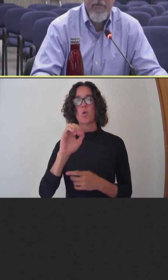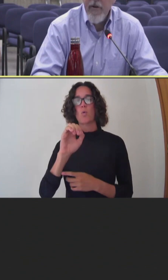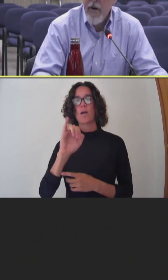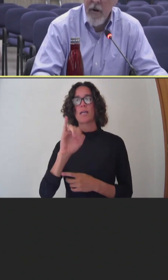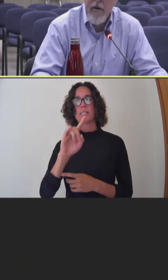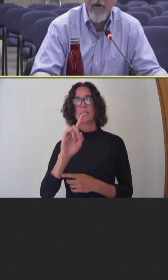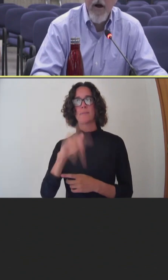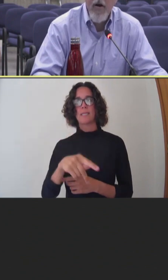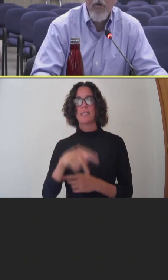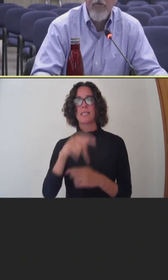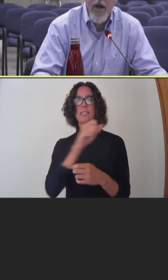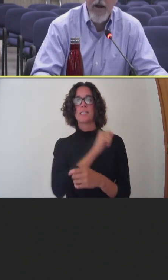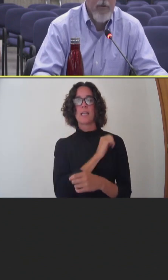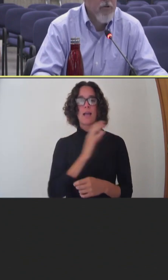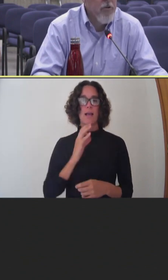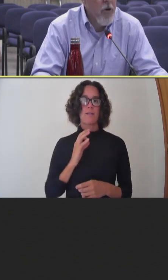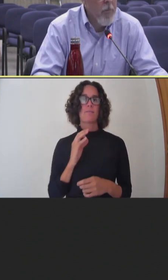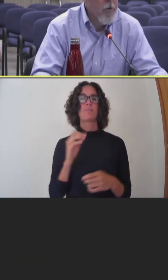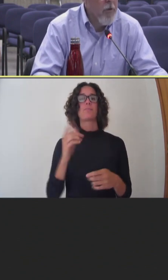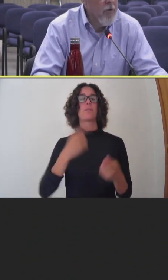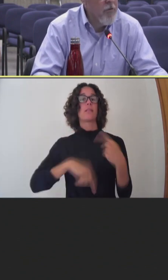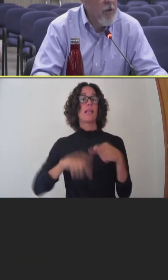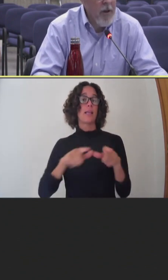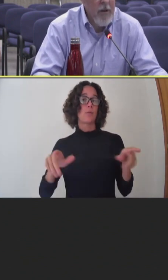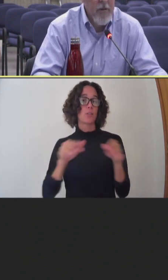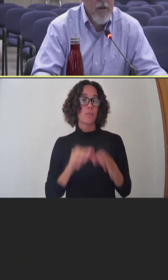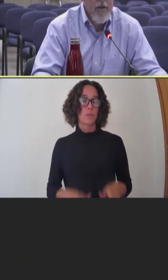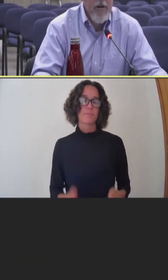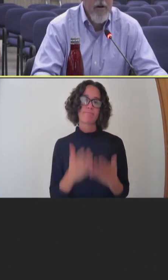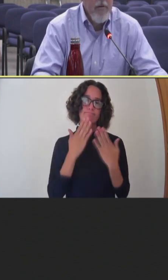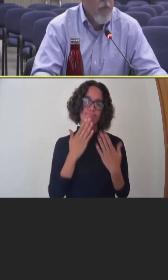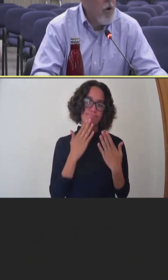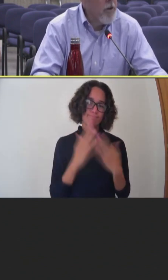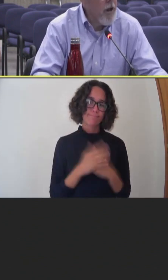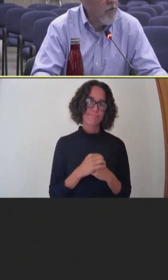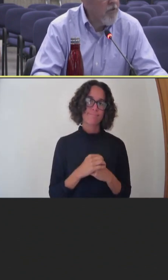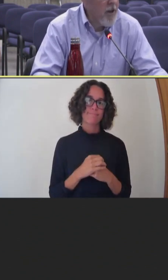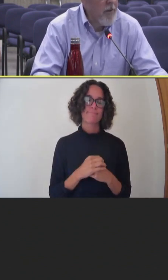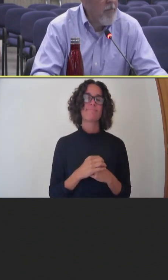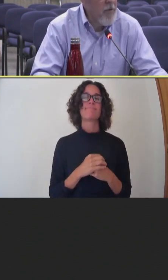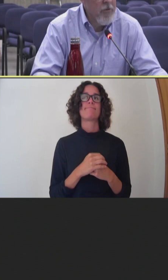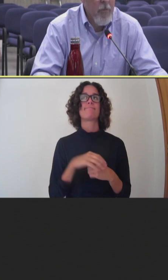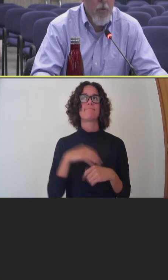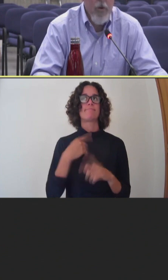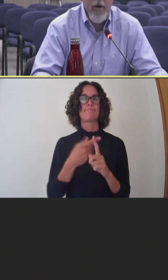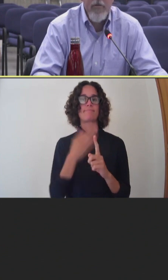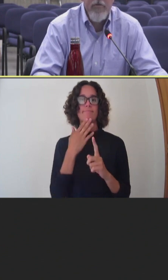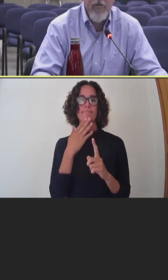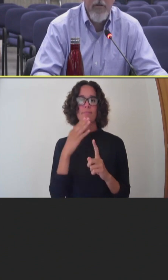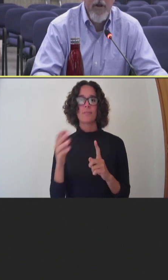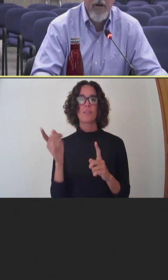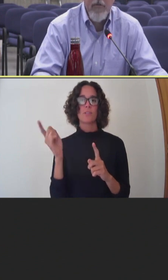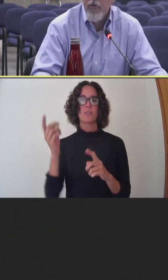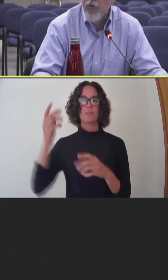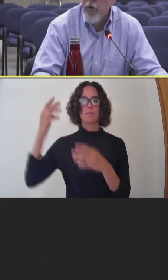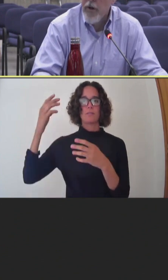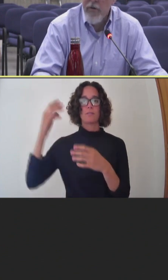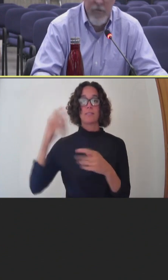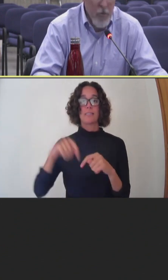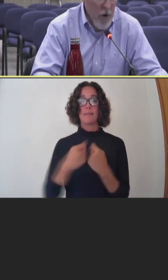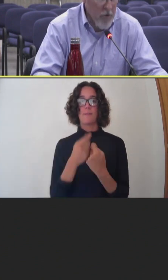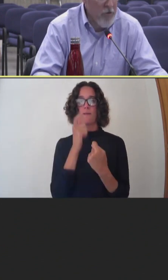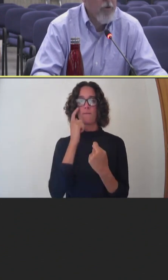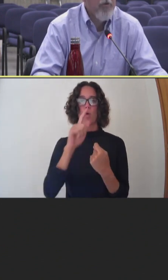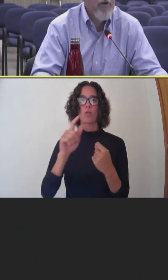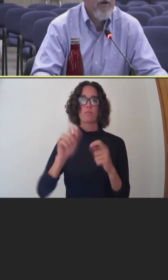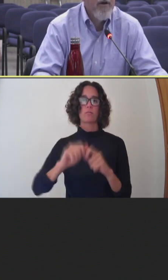staff, our sign language interpreters, and the broadcast team for supporting us. Thank you for joining us for